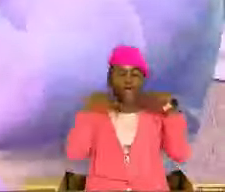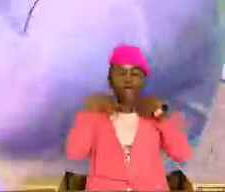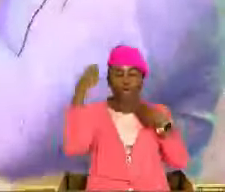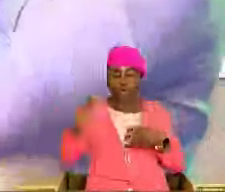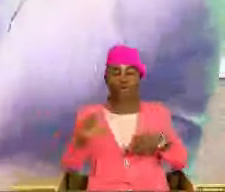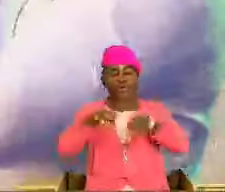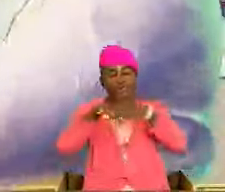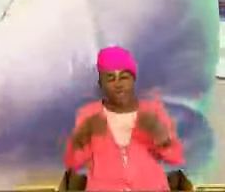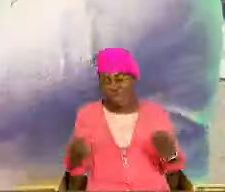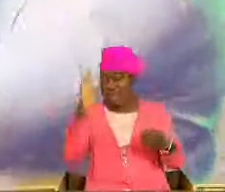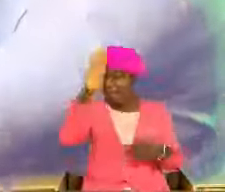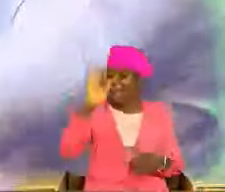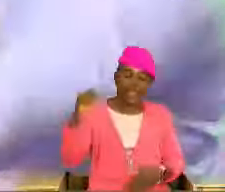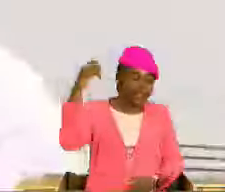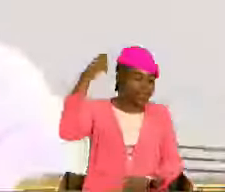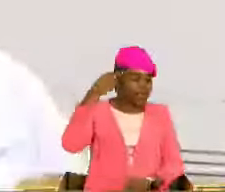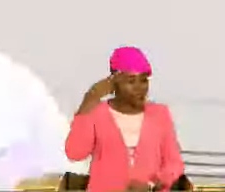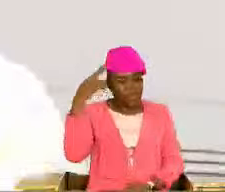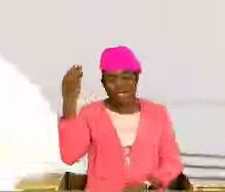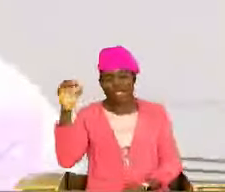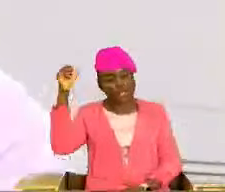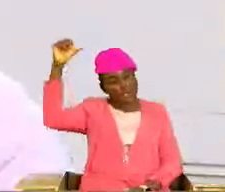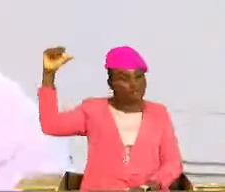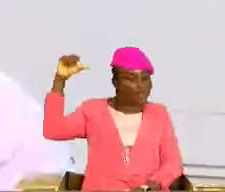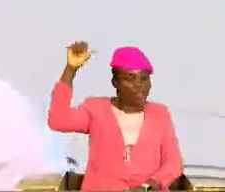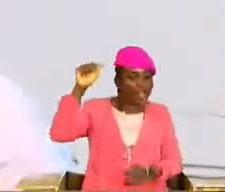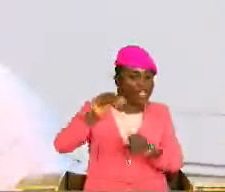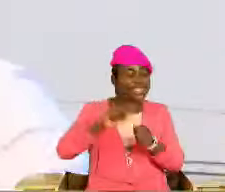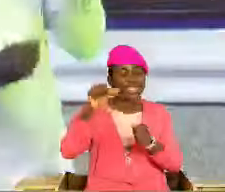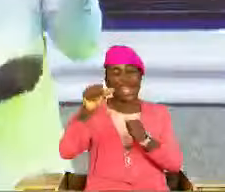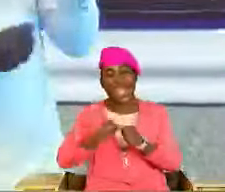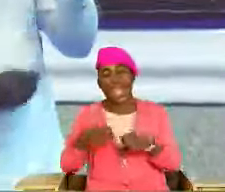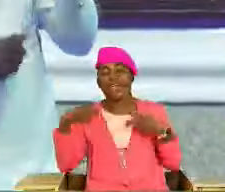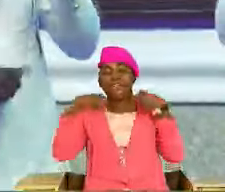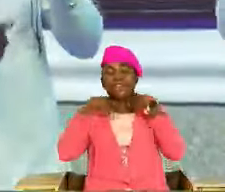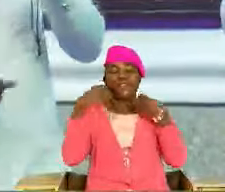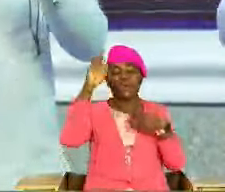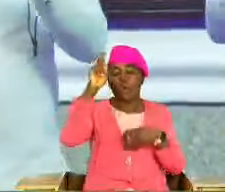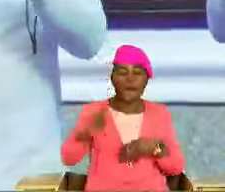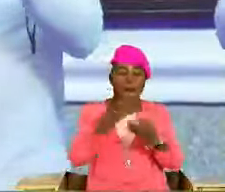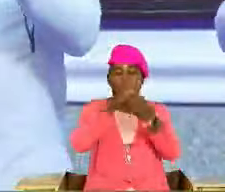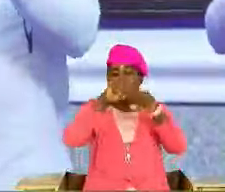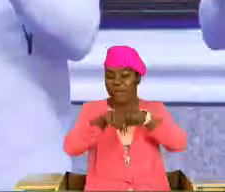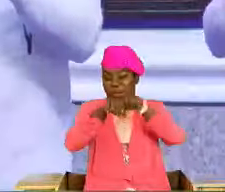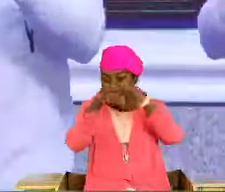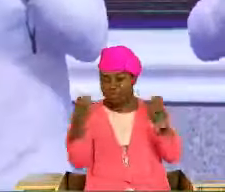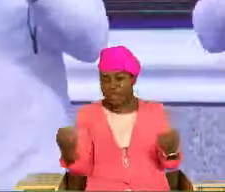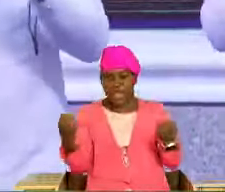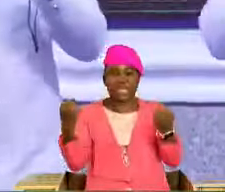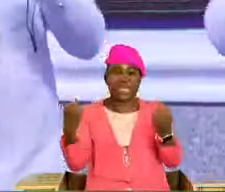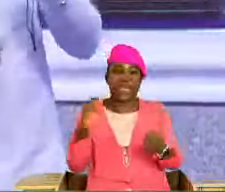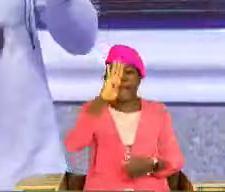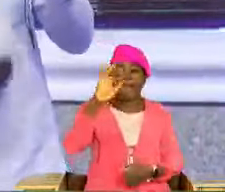be broken by the reason of the anointing every y every Y Must every Y Must broken by theas of